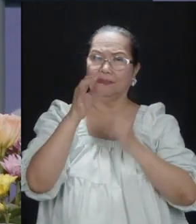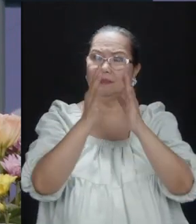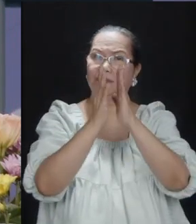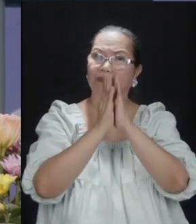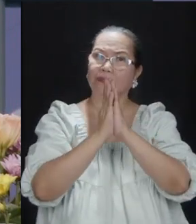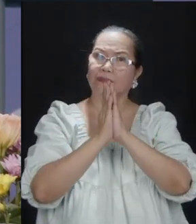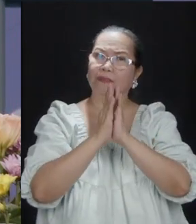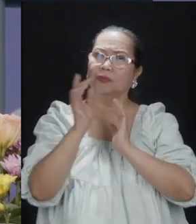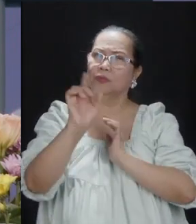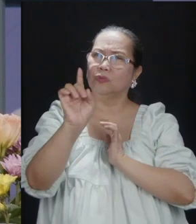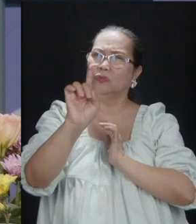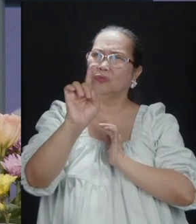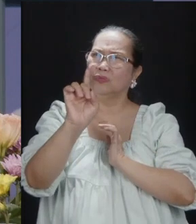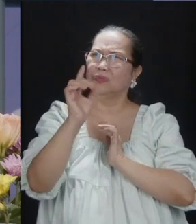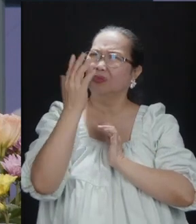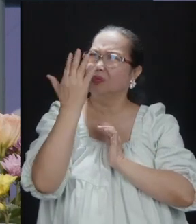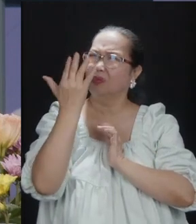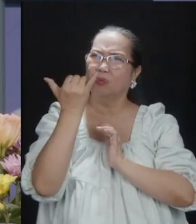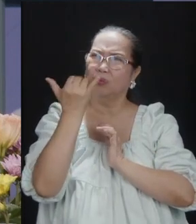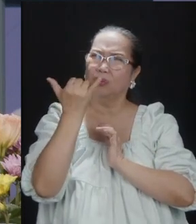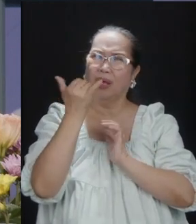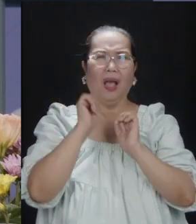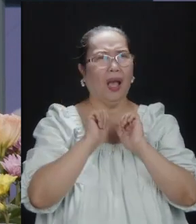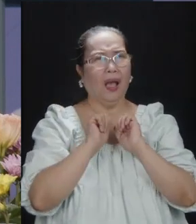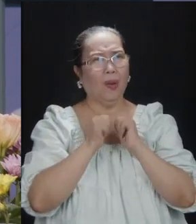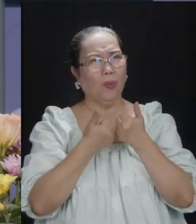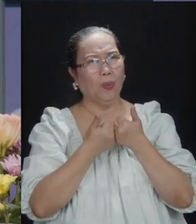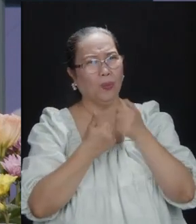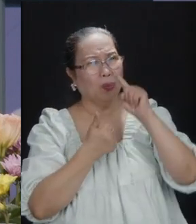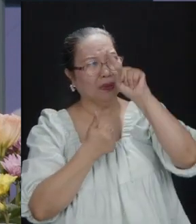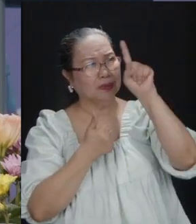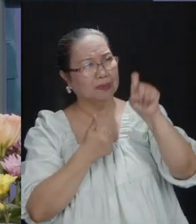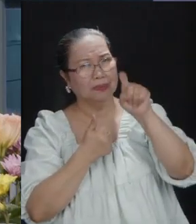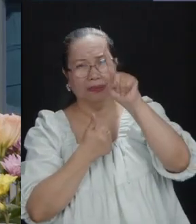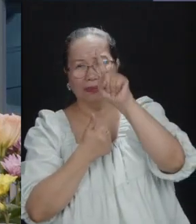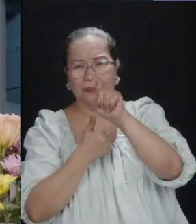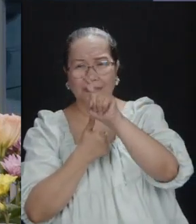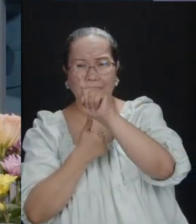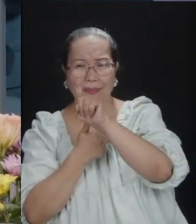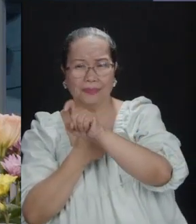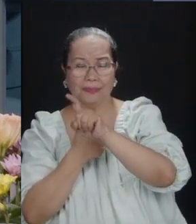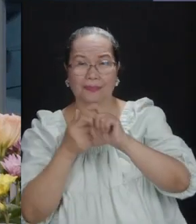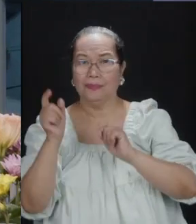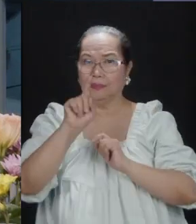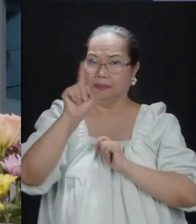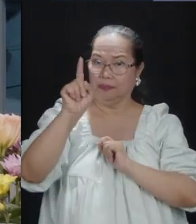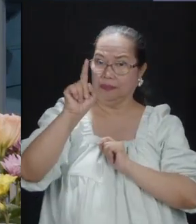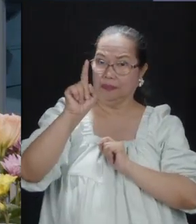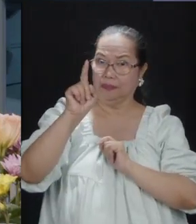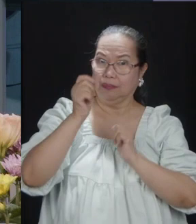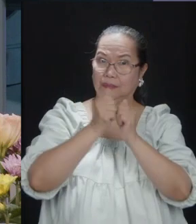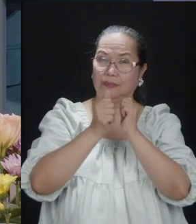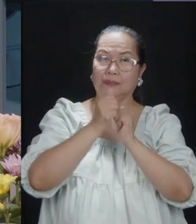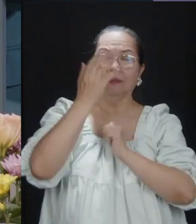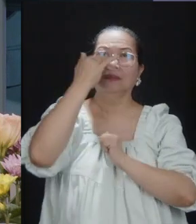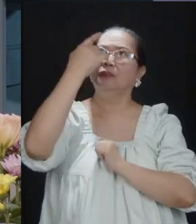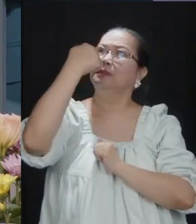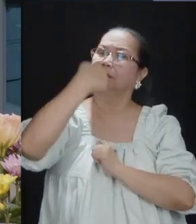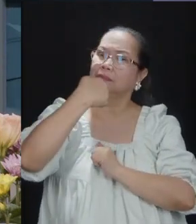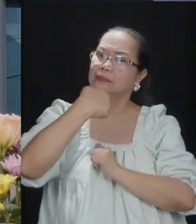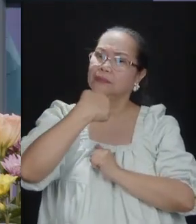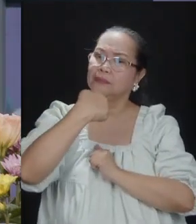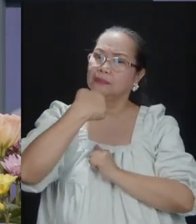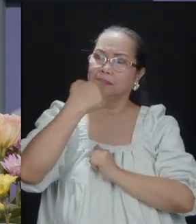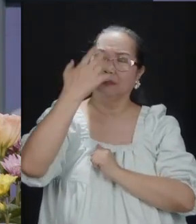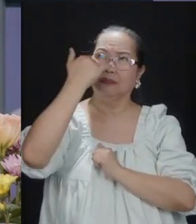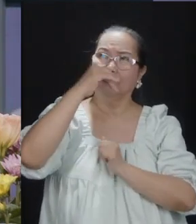the what, the why, and the how. What's the point? Why me?